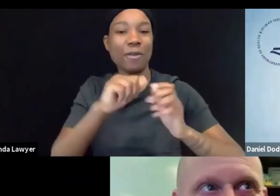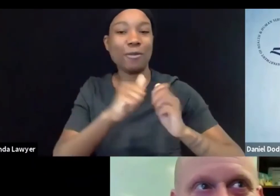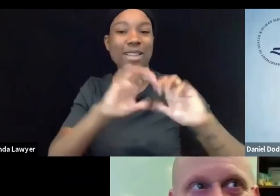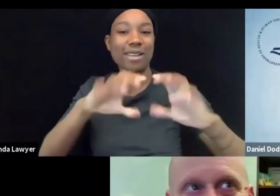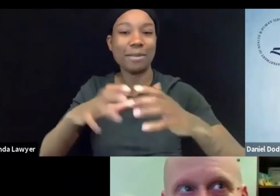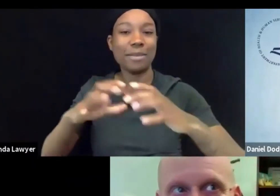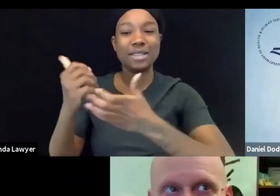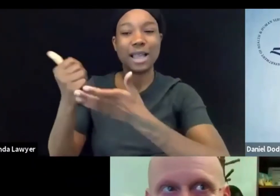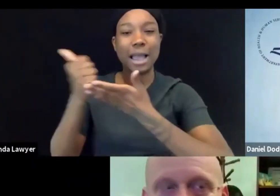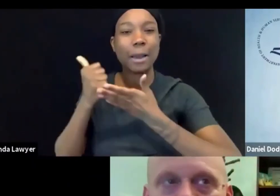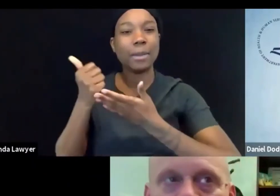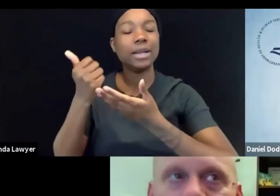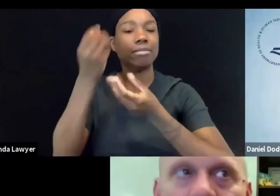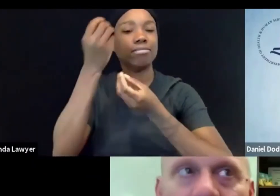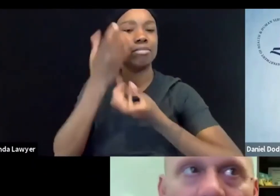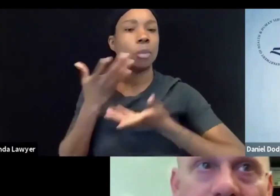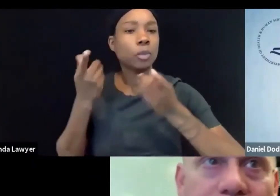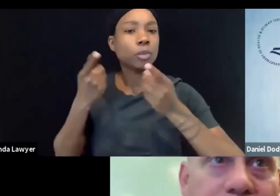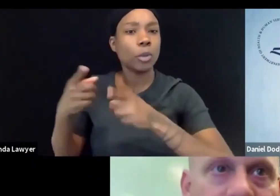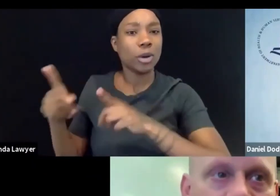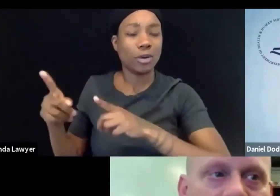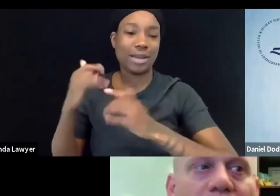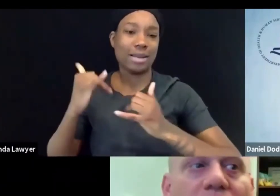some of the programmatic activities in this area.